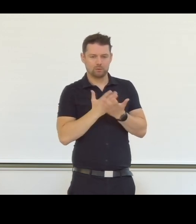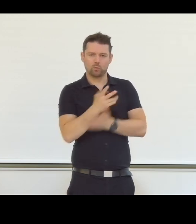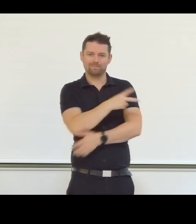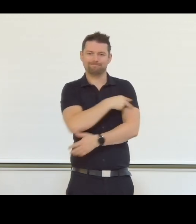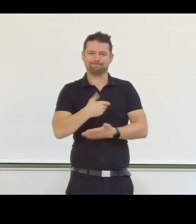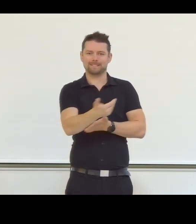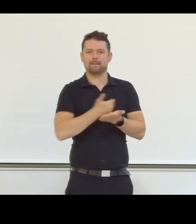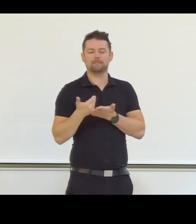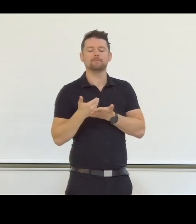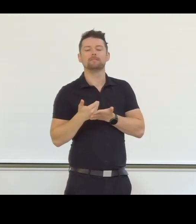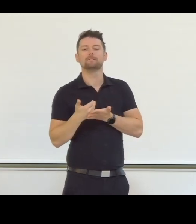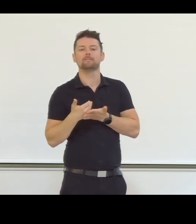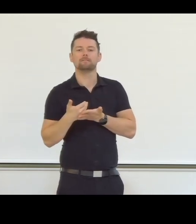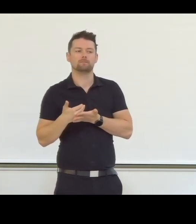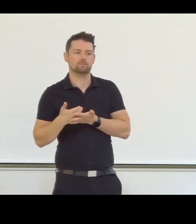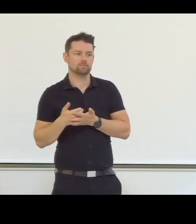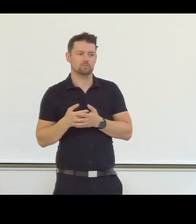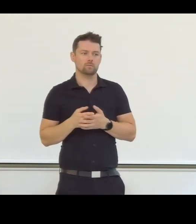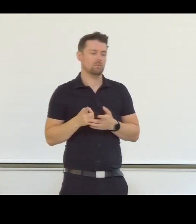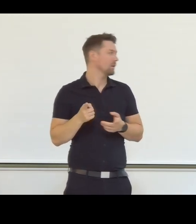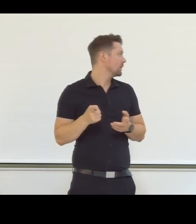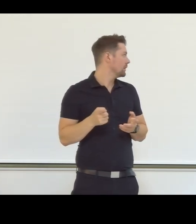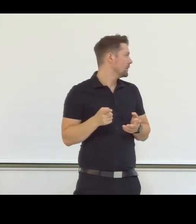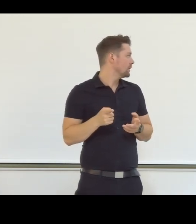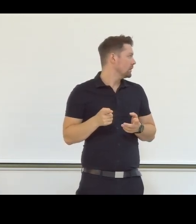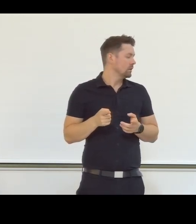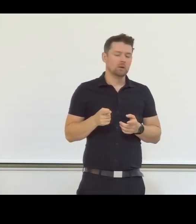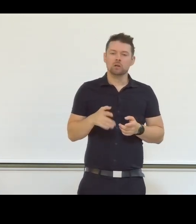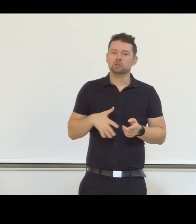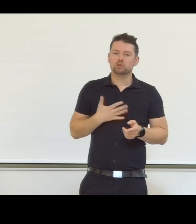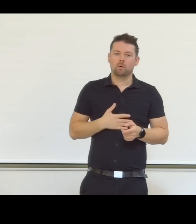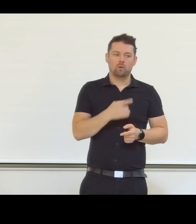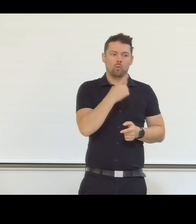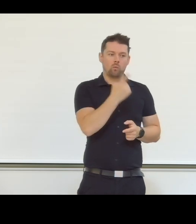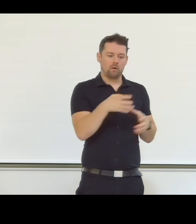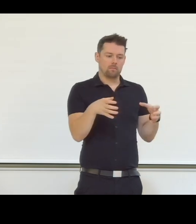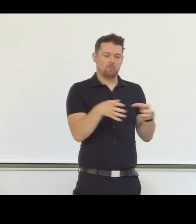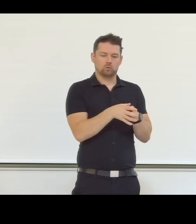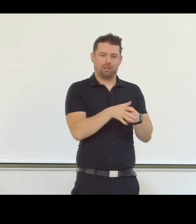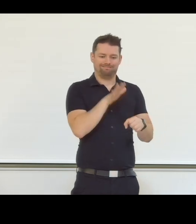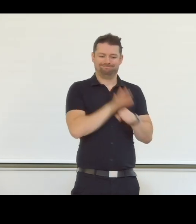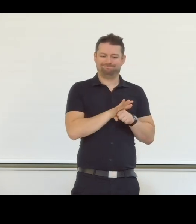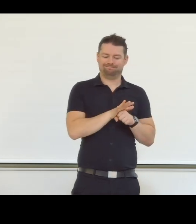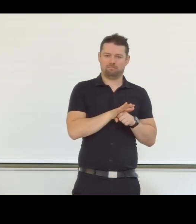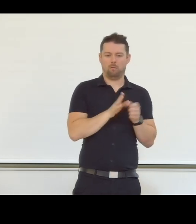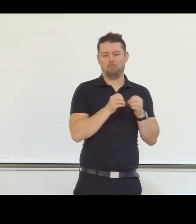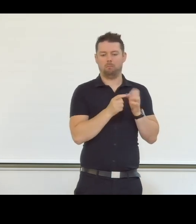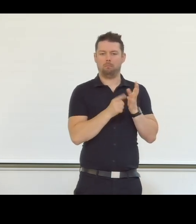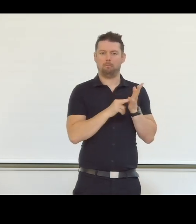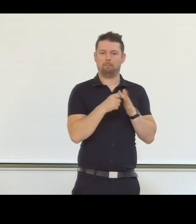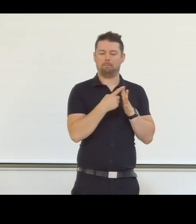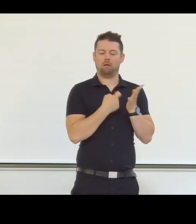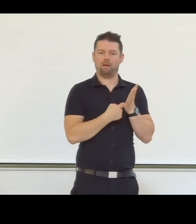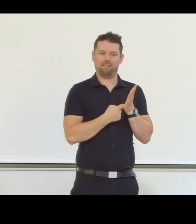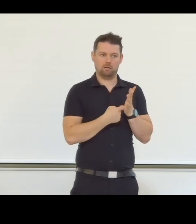safe and providing not one single module that is, like a bunker, but to make sure if any of